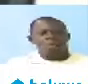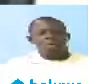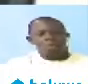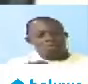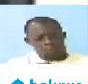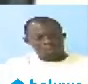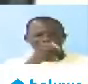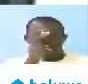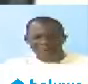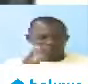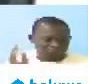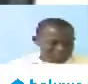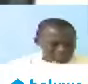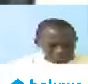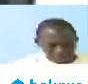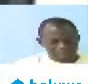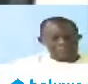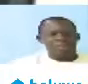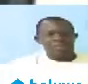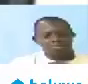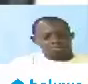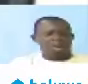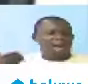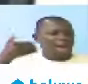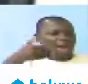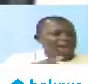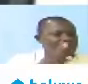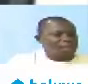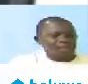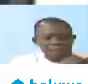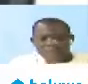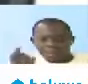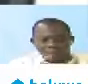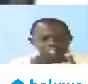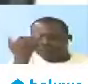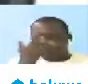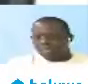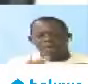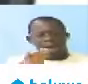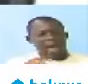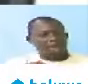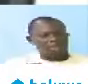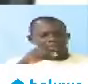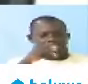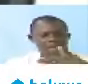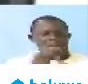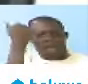it's now coming to a time when those things will not be accepted anymore in Africa. So,